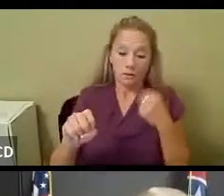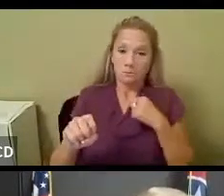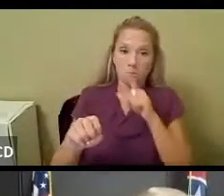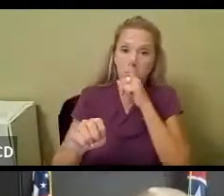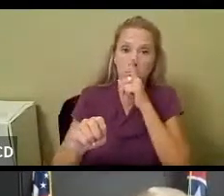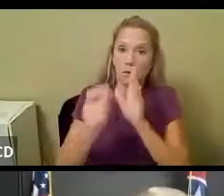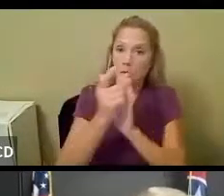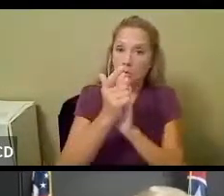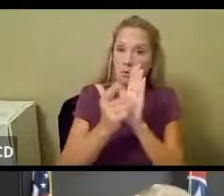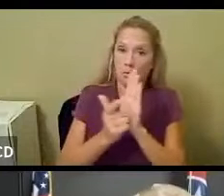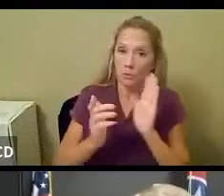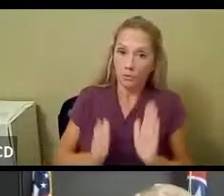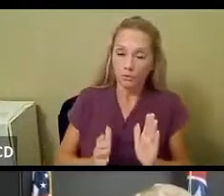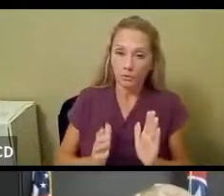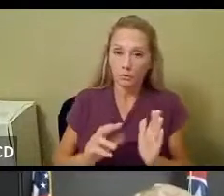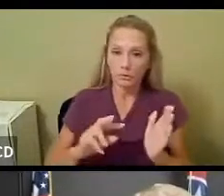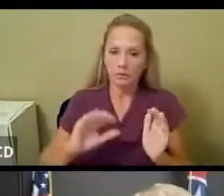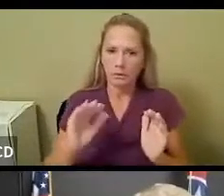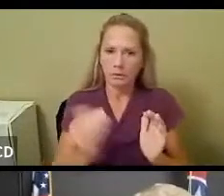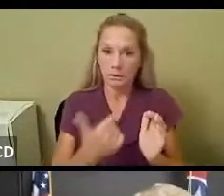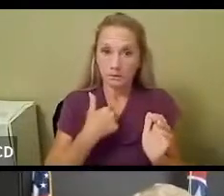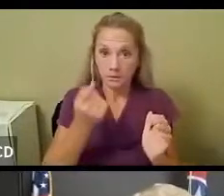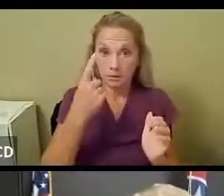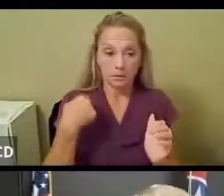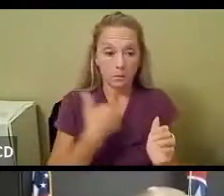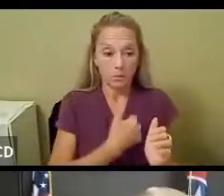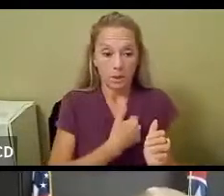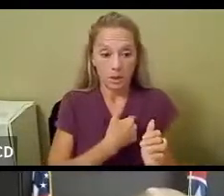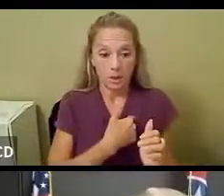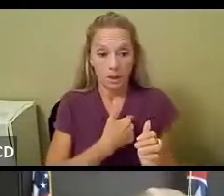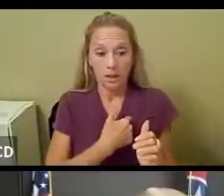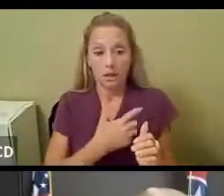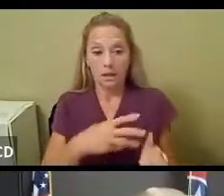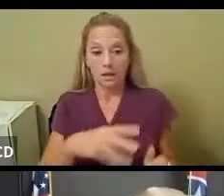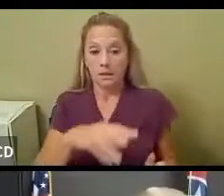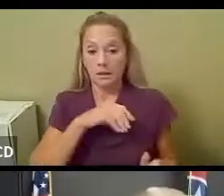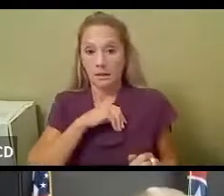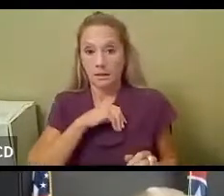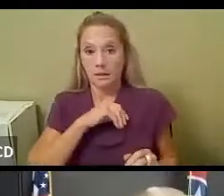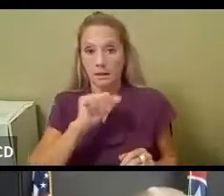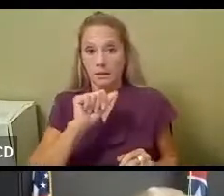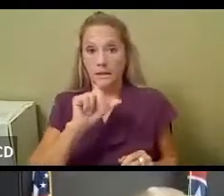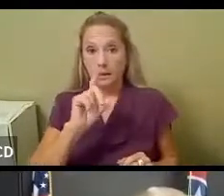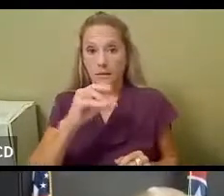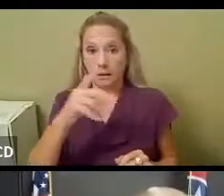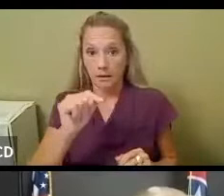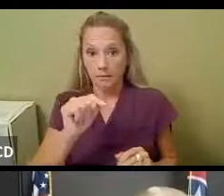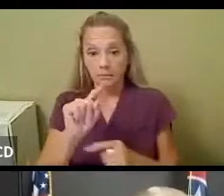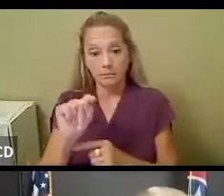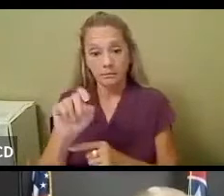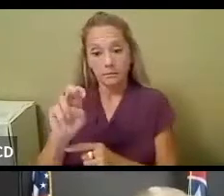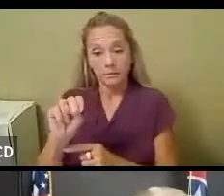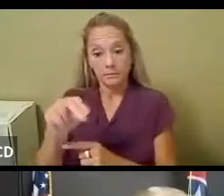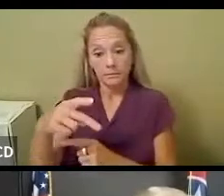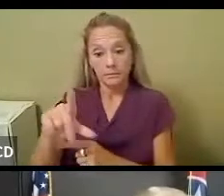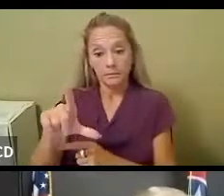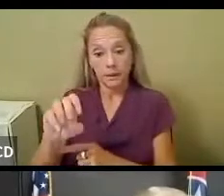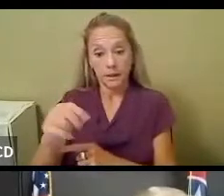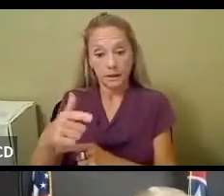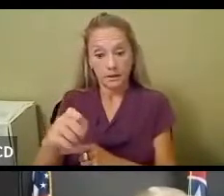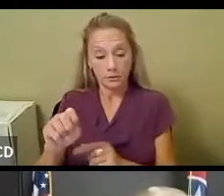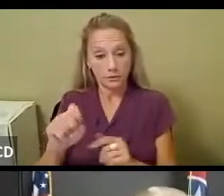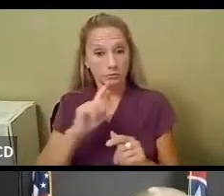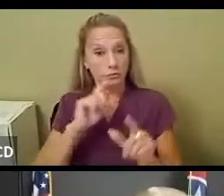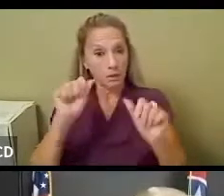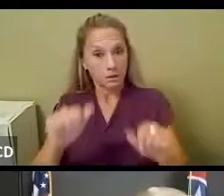is that whatever we adopt as part of the Tennessee Pledge is enforceable. What I'm wondering